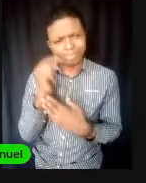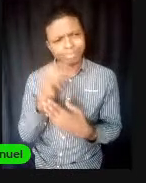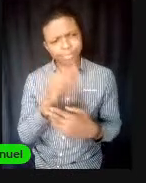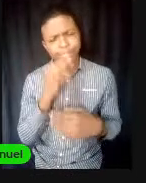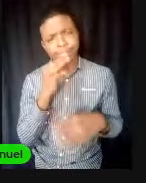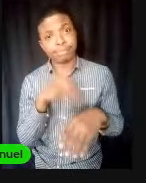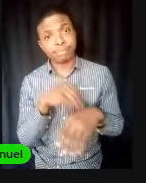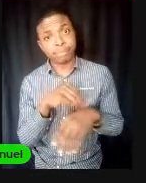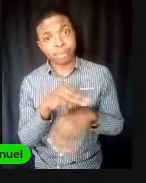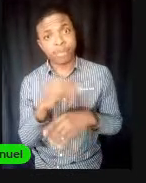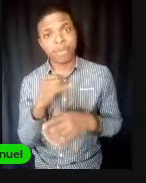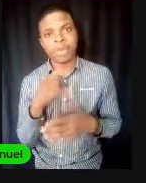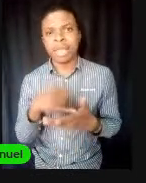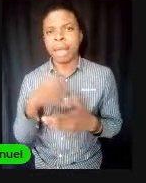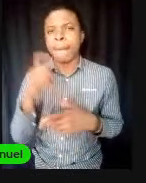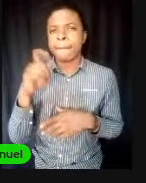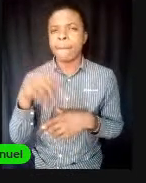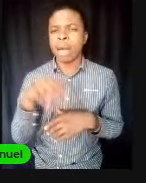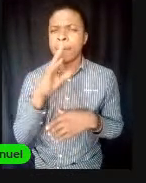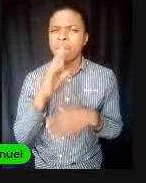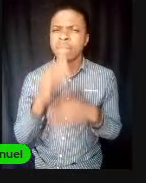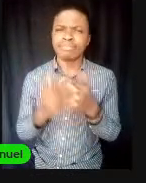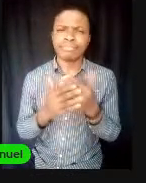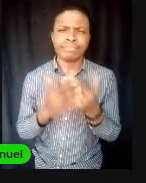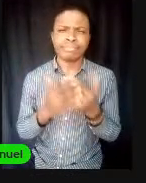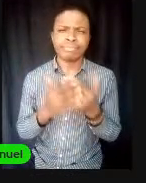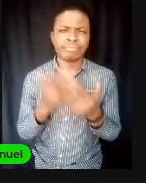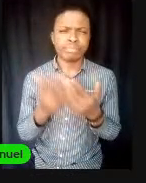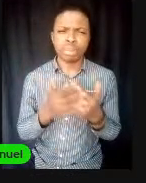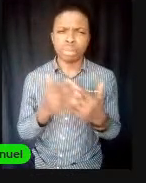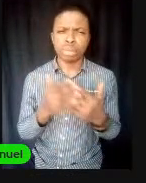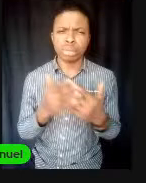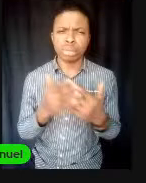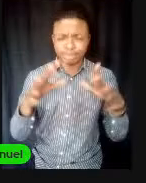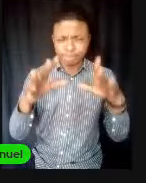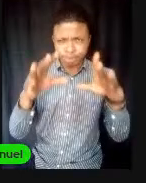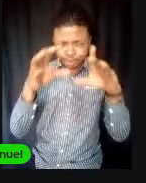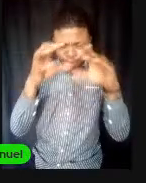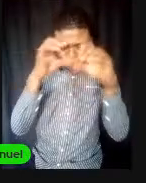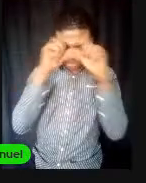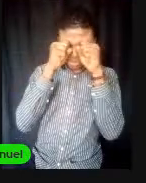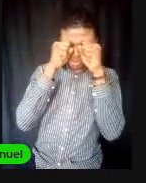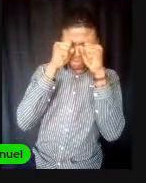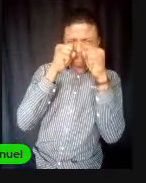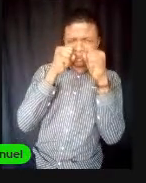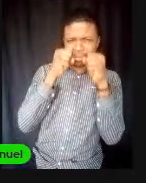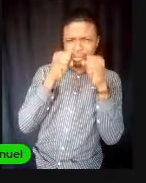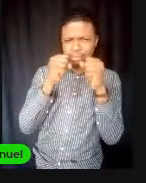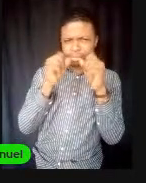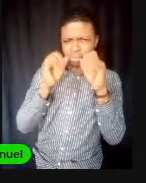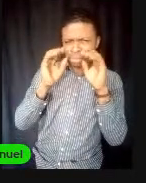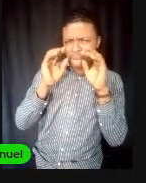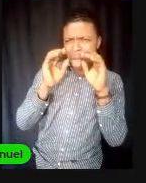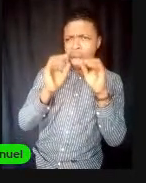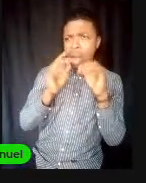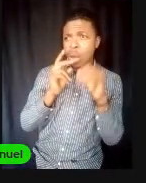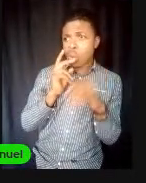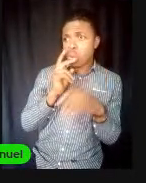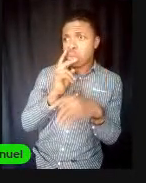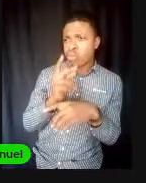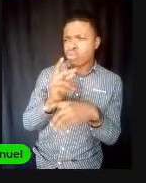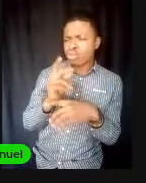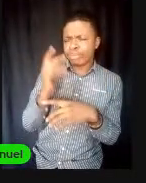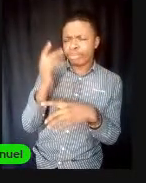Okay, it should be beautiful, so captivating that it will capture the attention of anybody that sees